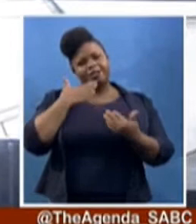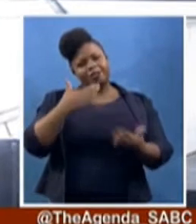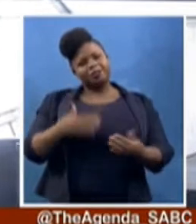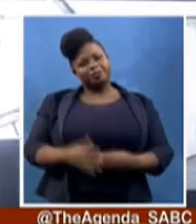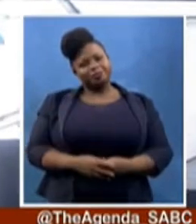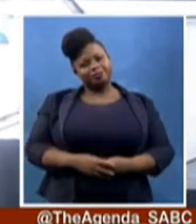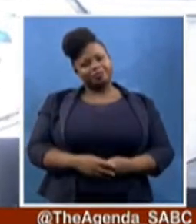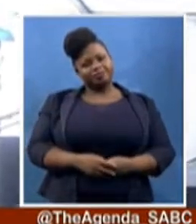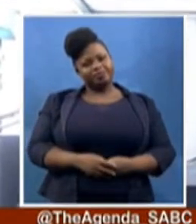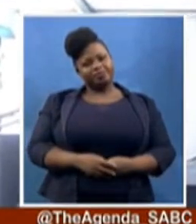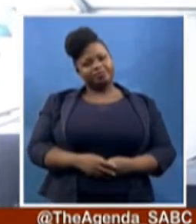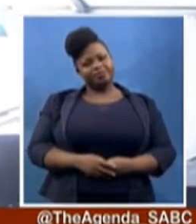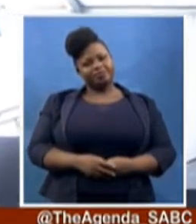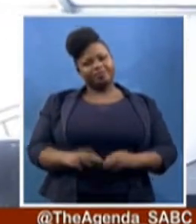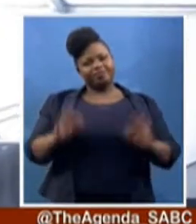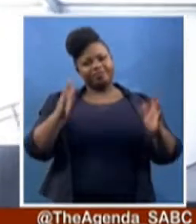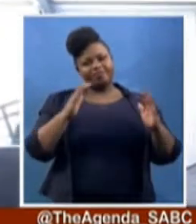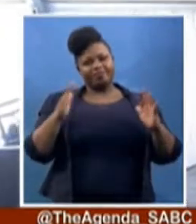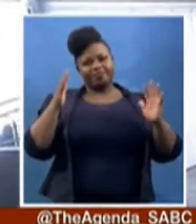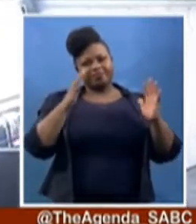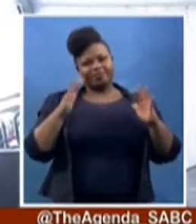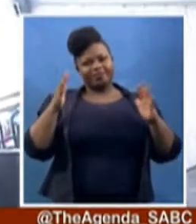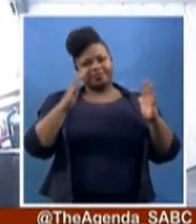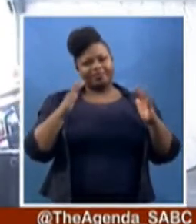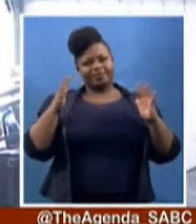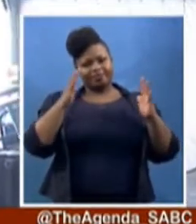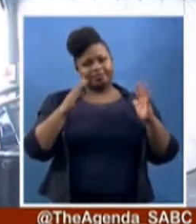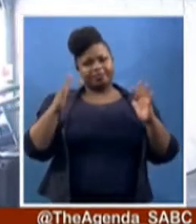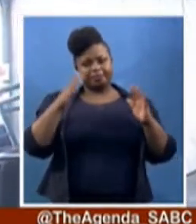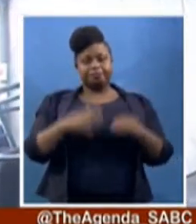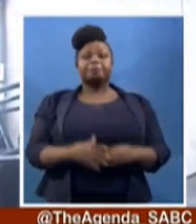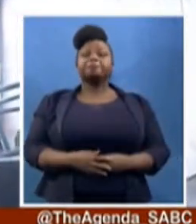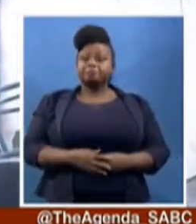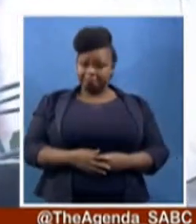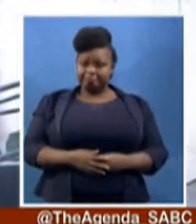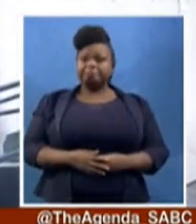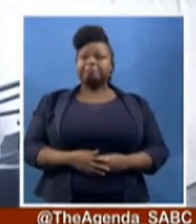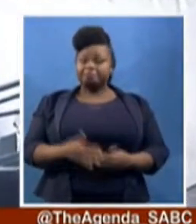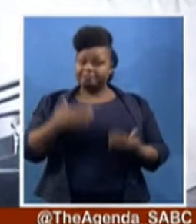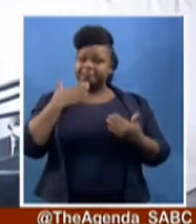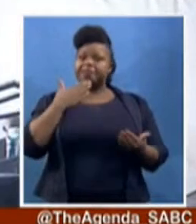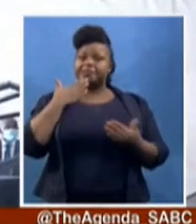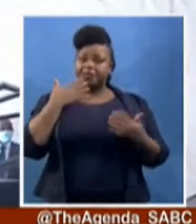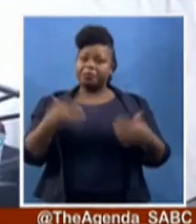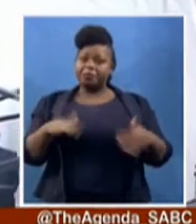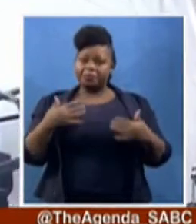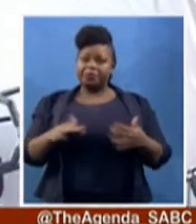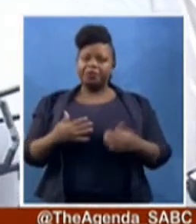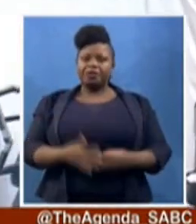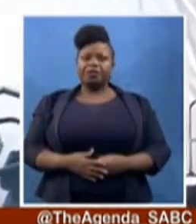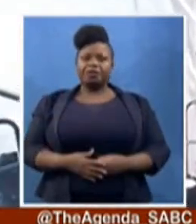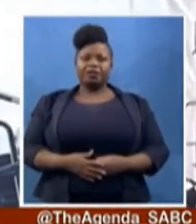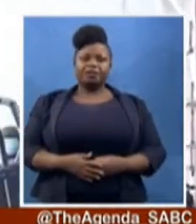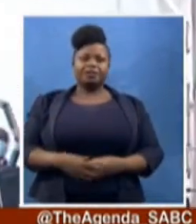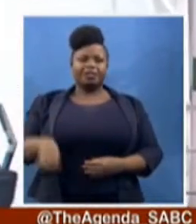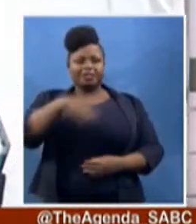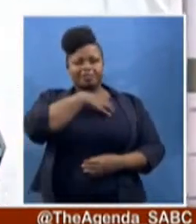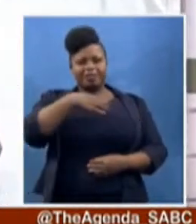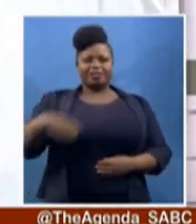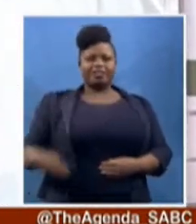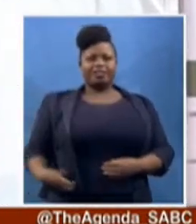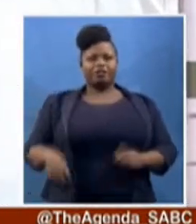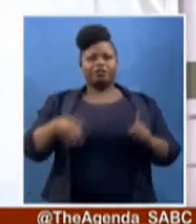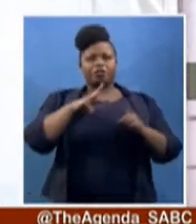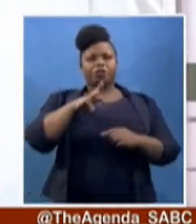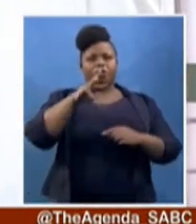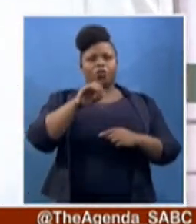No, thank you very much. That was the president of Wilberforce University. I think it will be